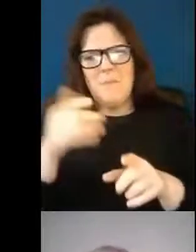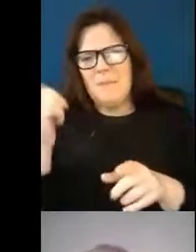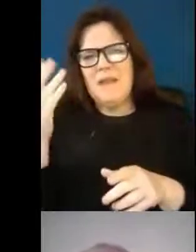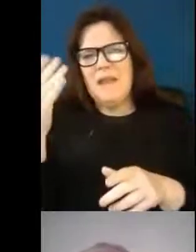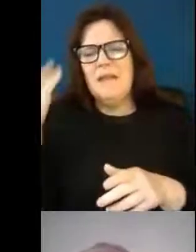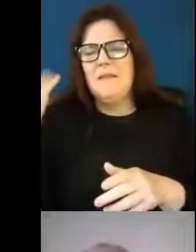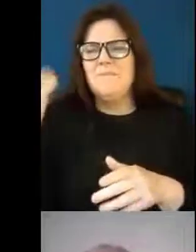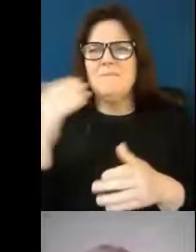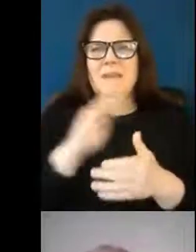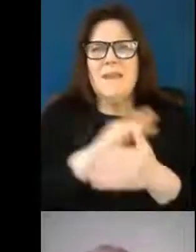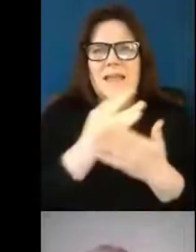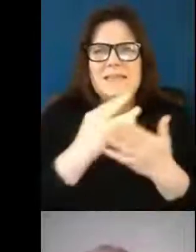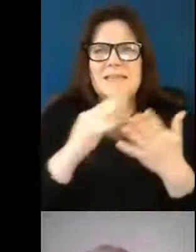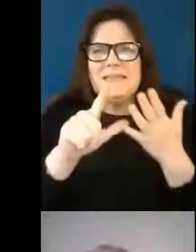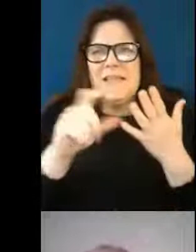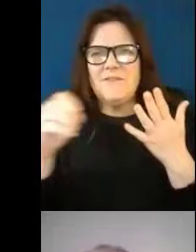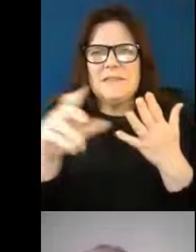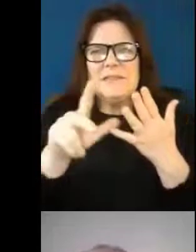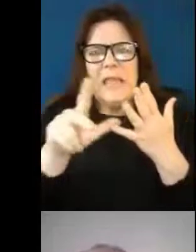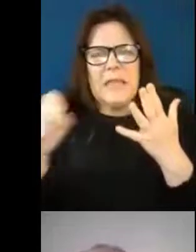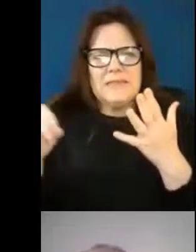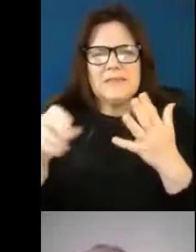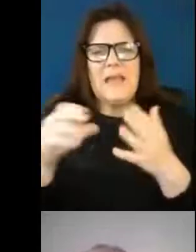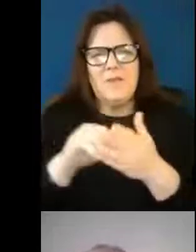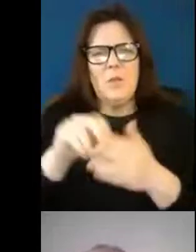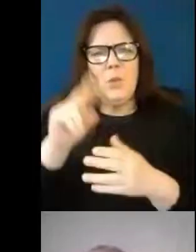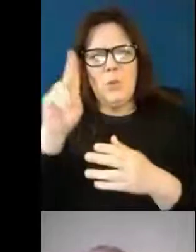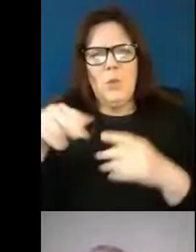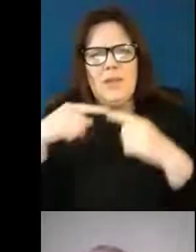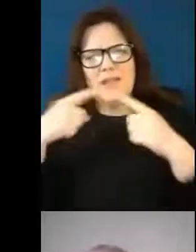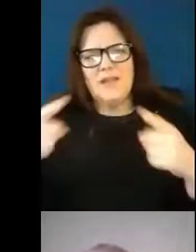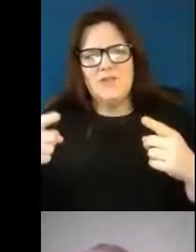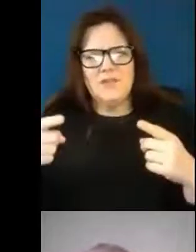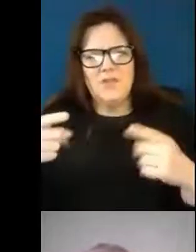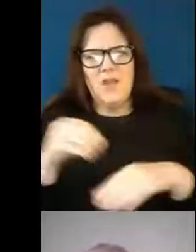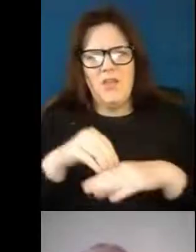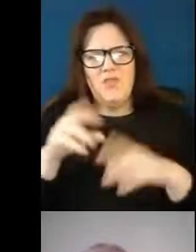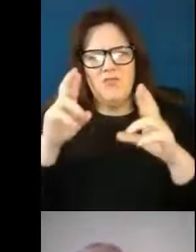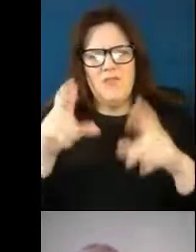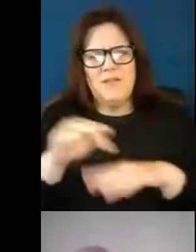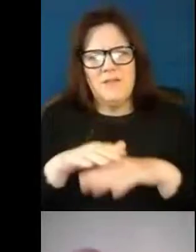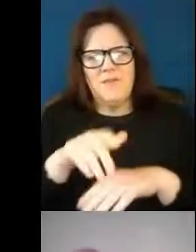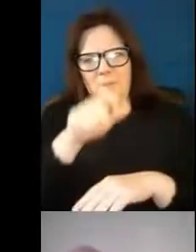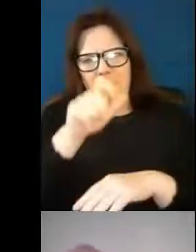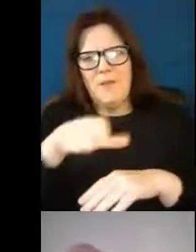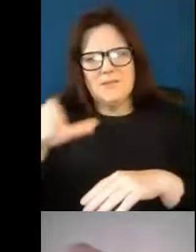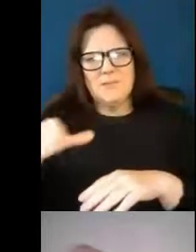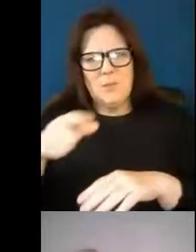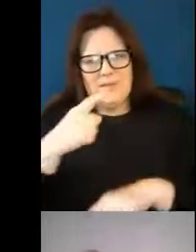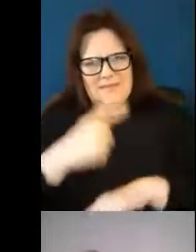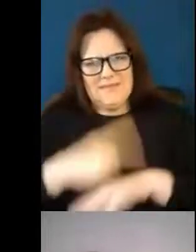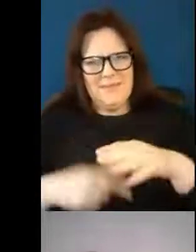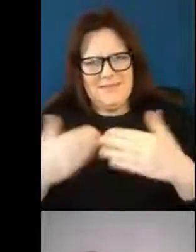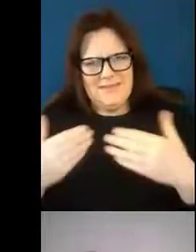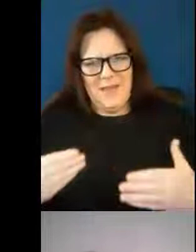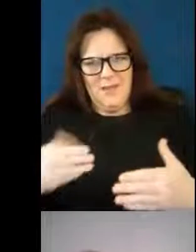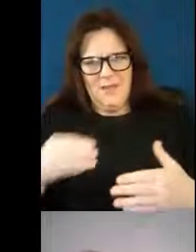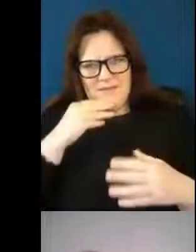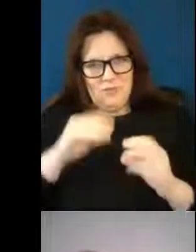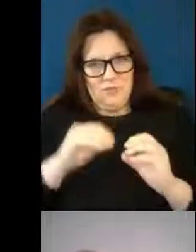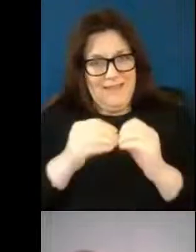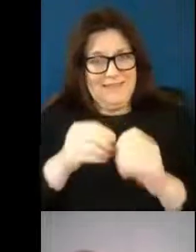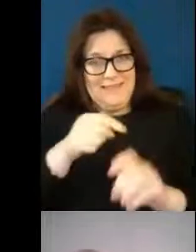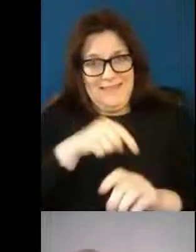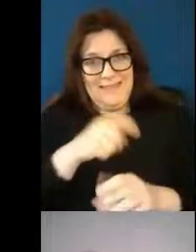1970s, 1980s, as the UN Declaration on the Rights of Persons with Disabilities was being